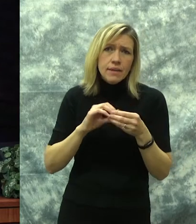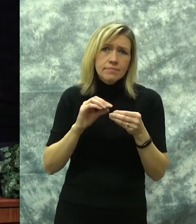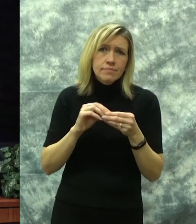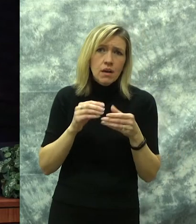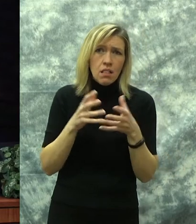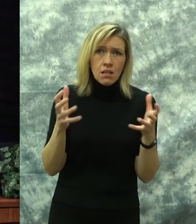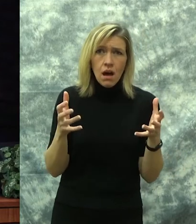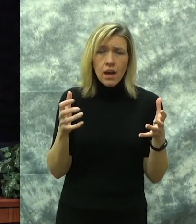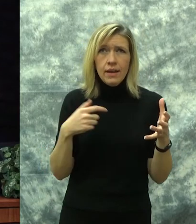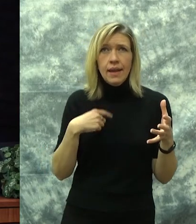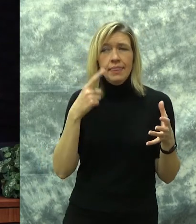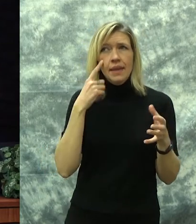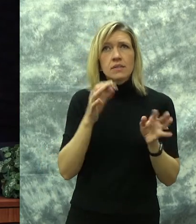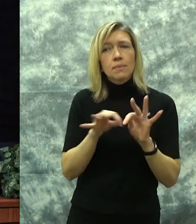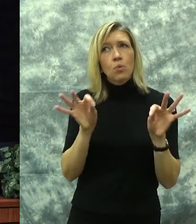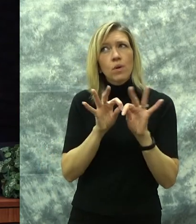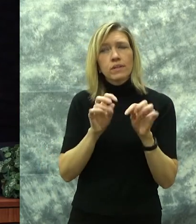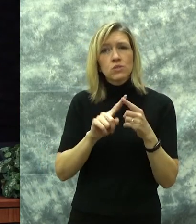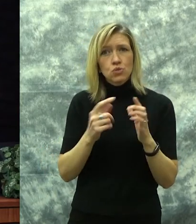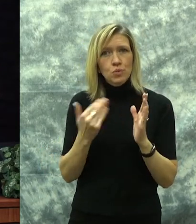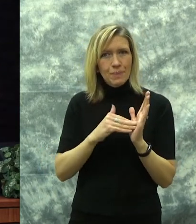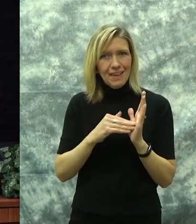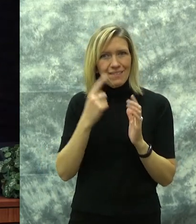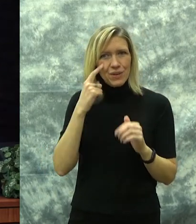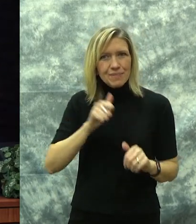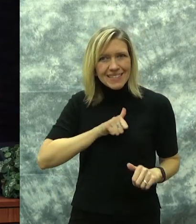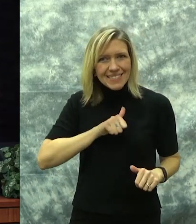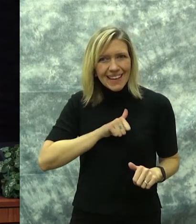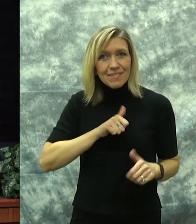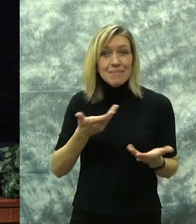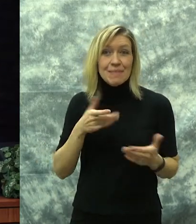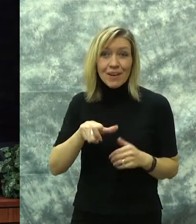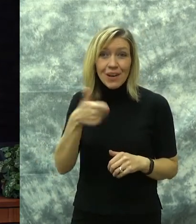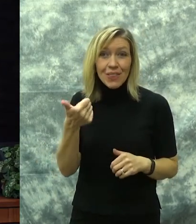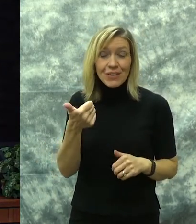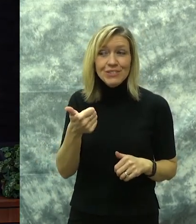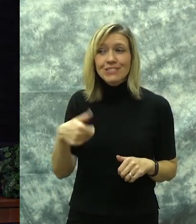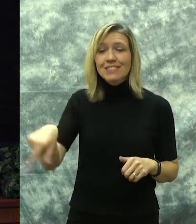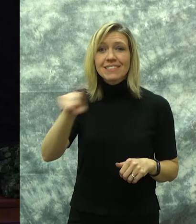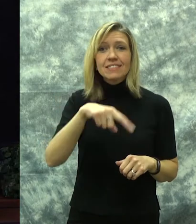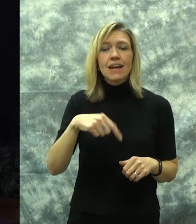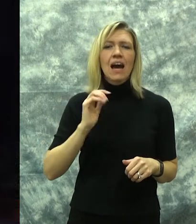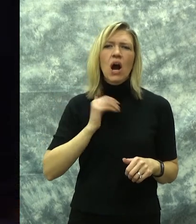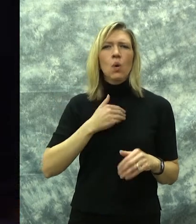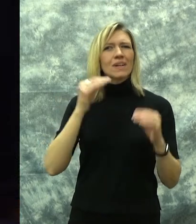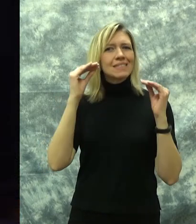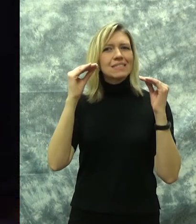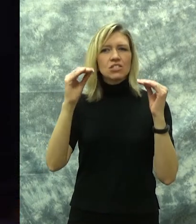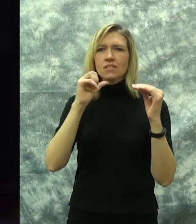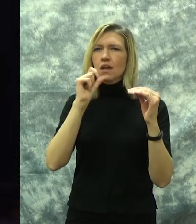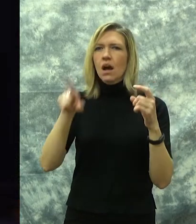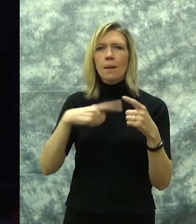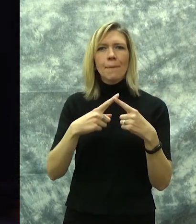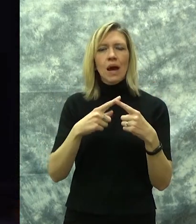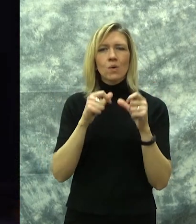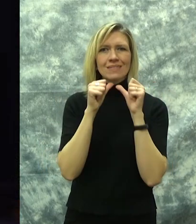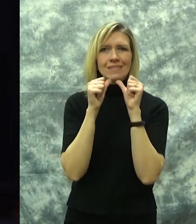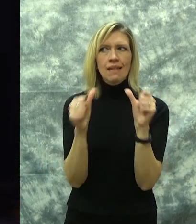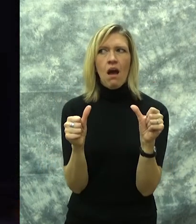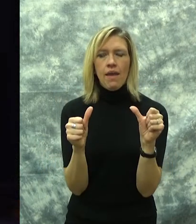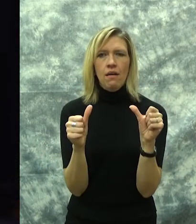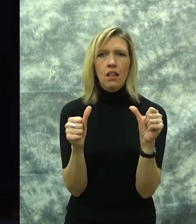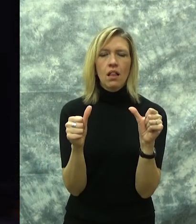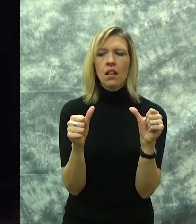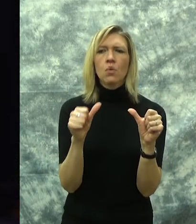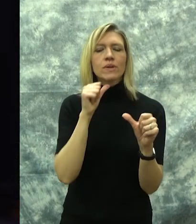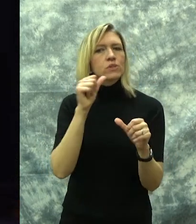bears repeating for myself and all others that our teaching is not a teaching of denial. We don't teach people, if you have pain in your